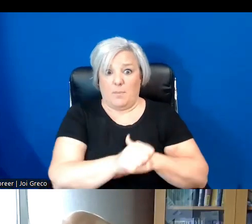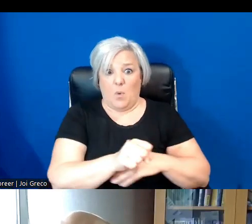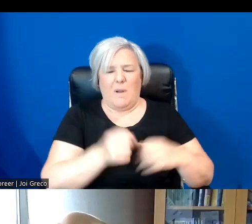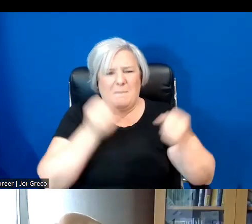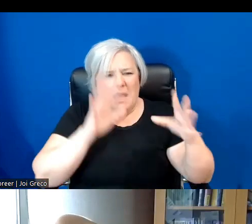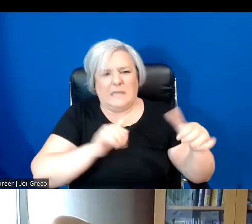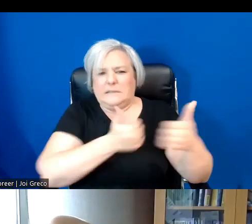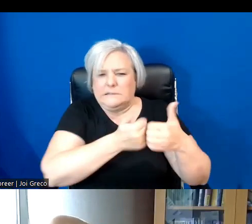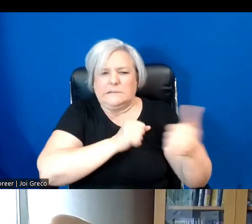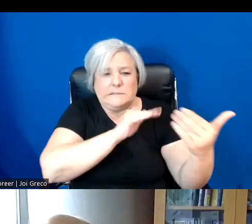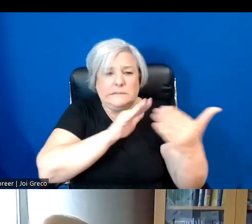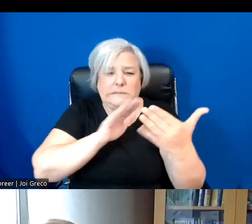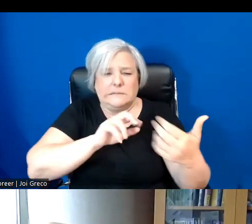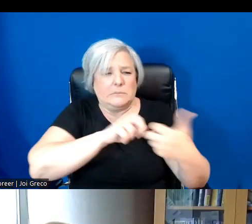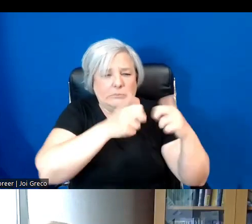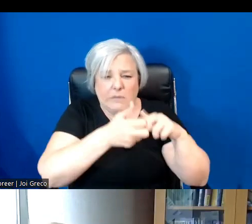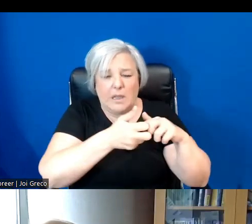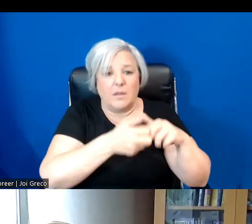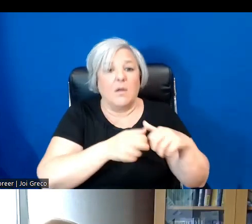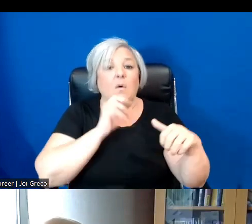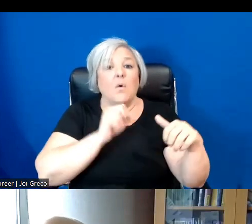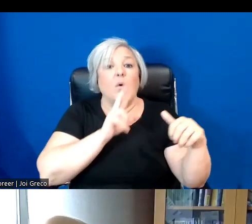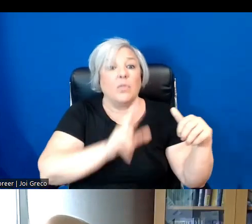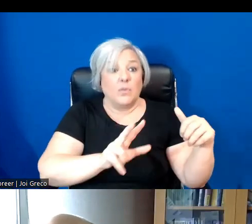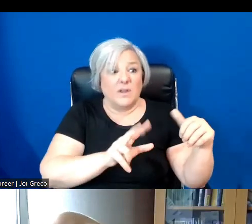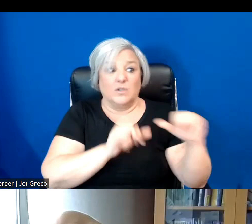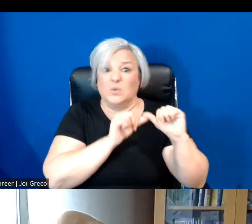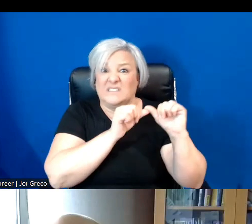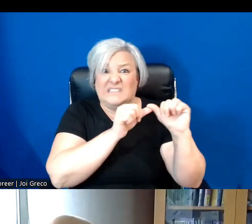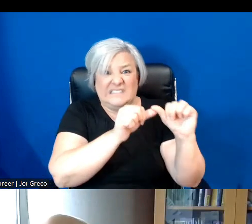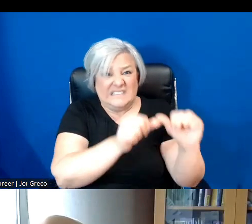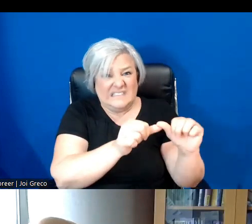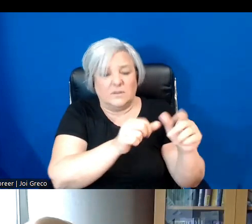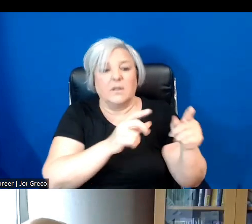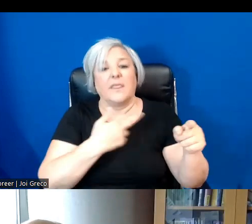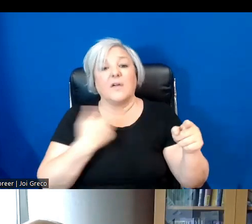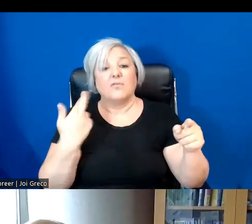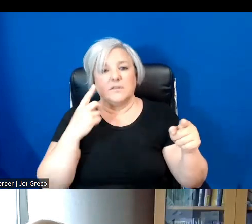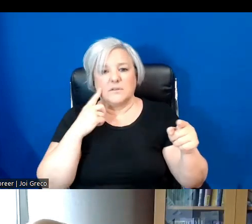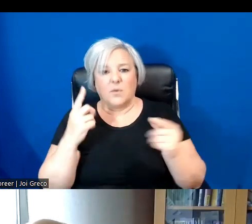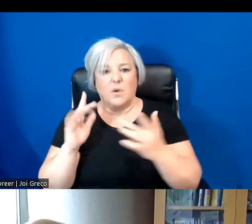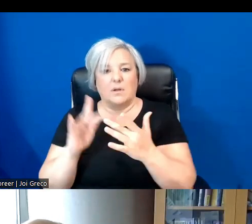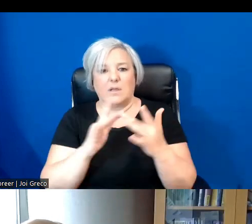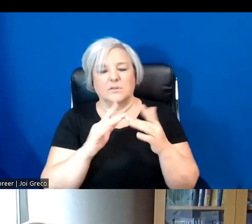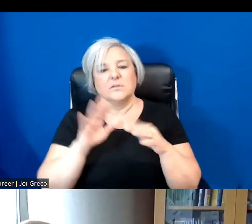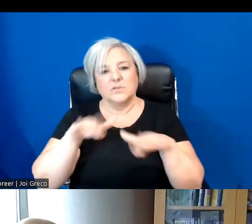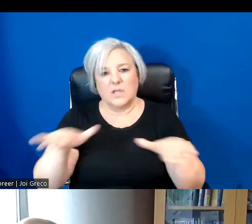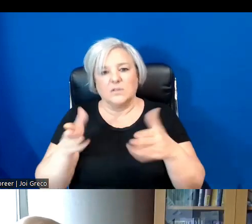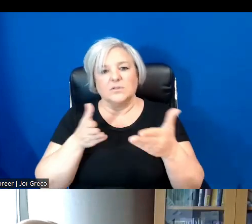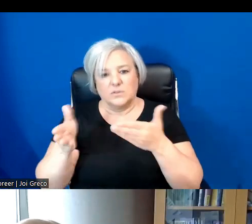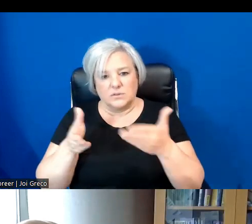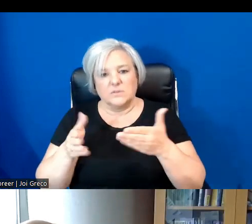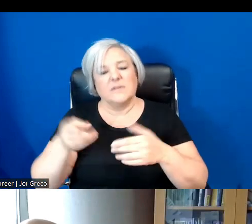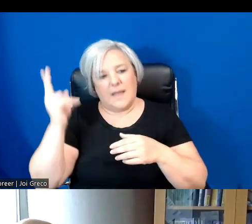and in your age 3, you remained in that high proportion of challenges, your risk of having contact with child welfare